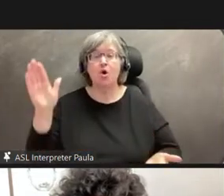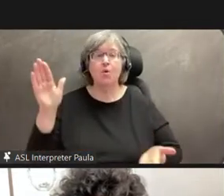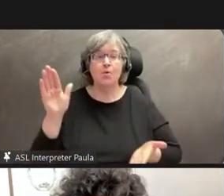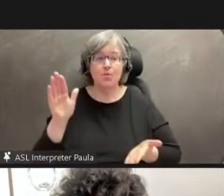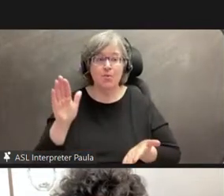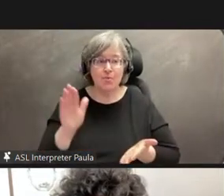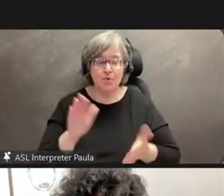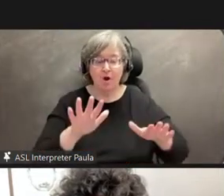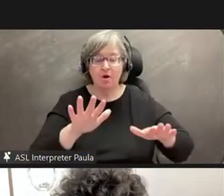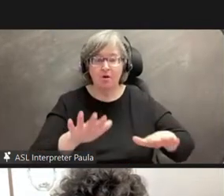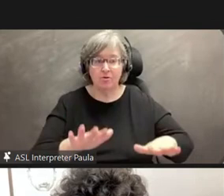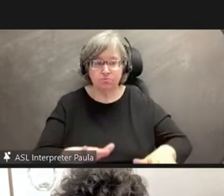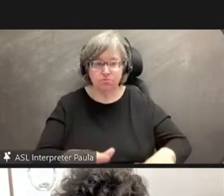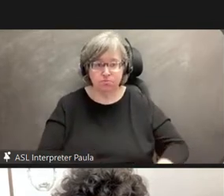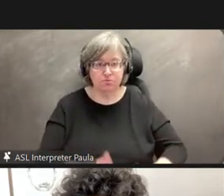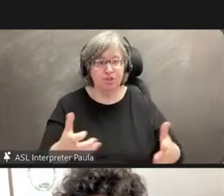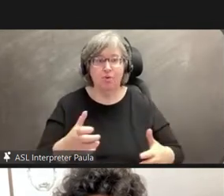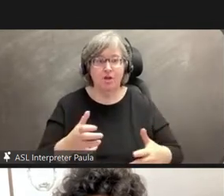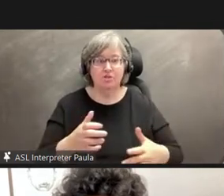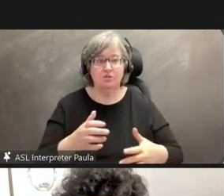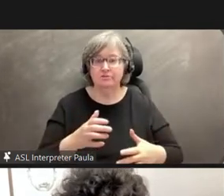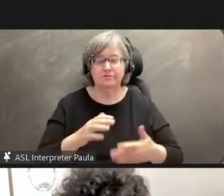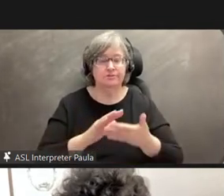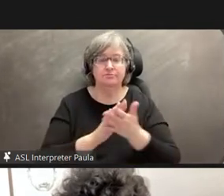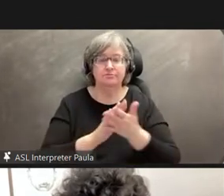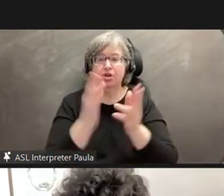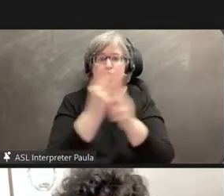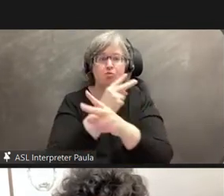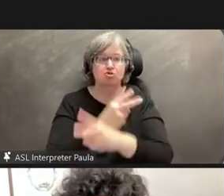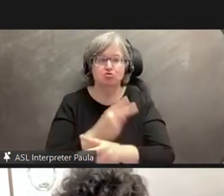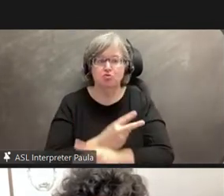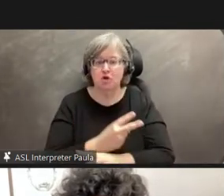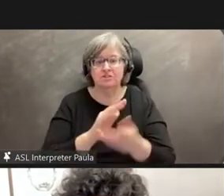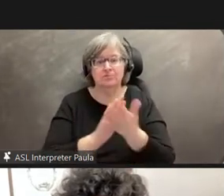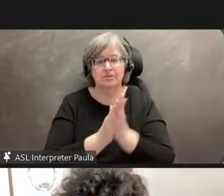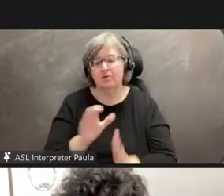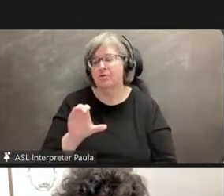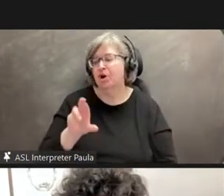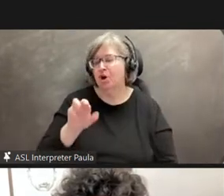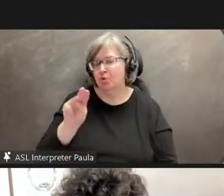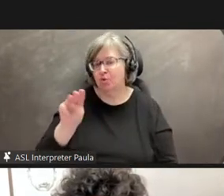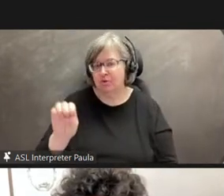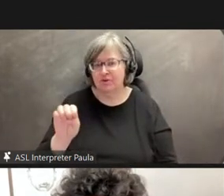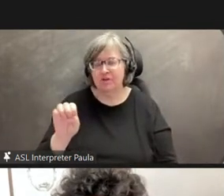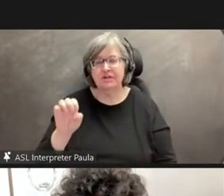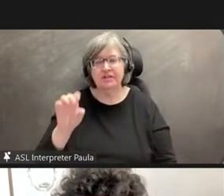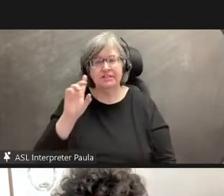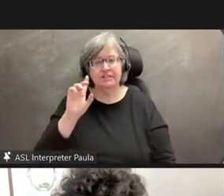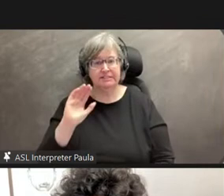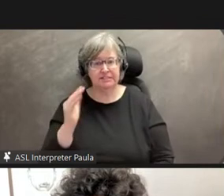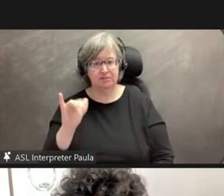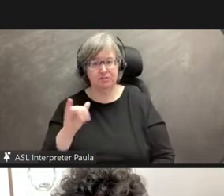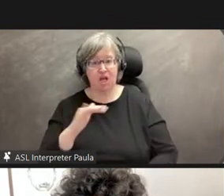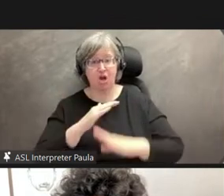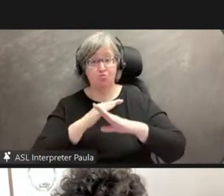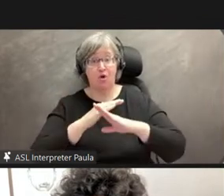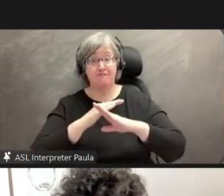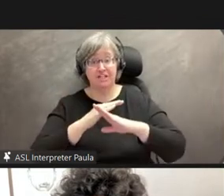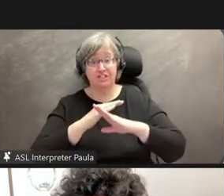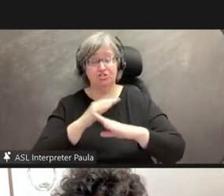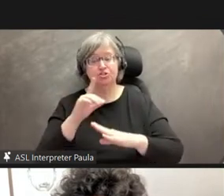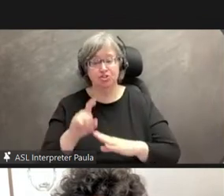before it escalates into some kind of crime. Seems like prevention should be one of our